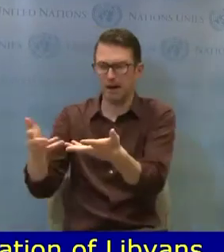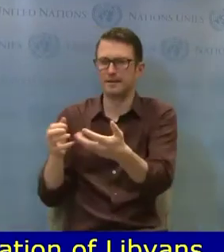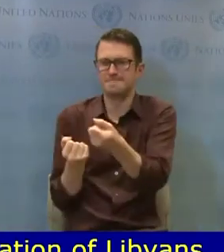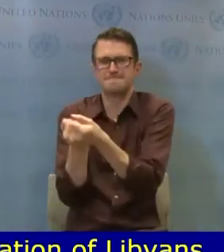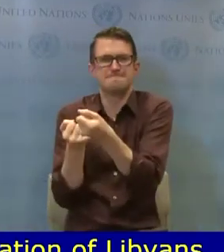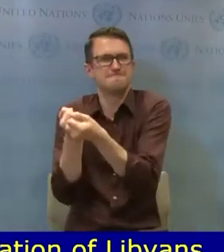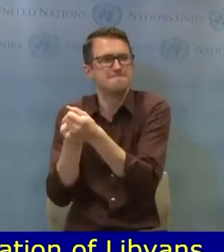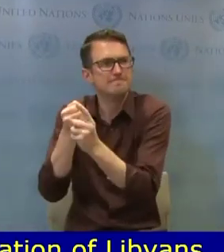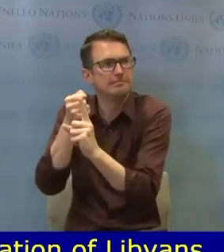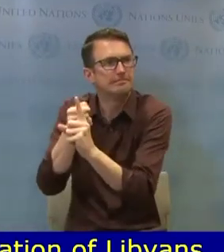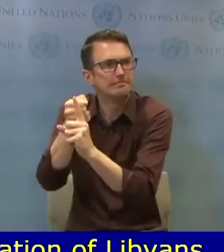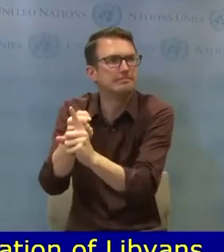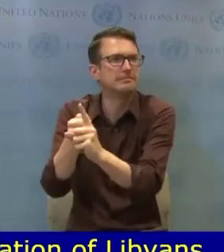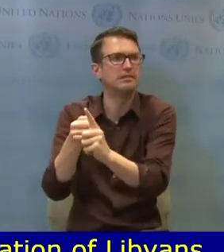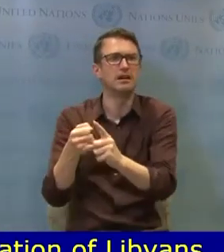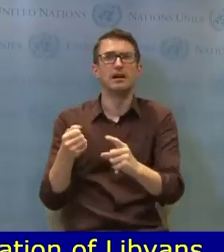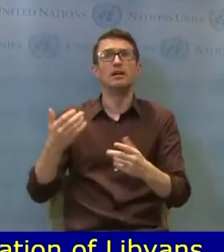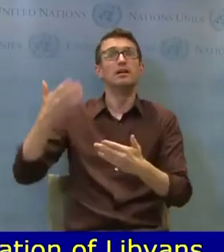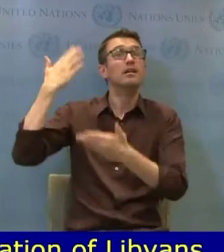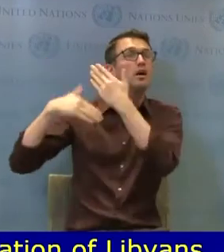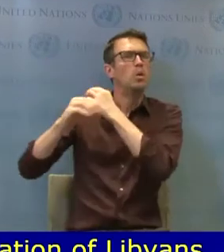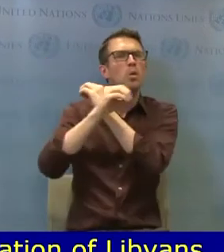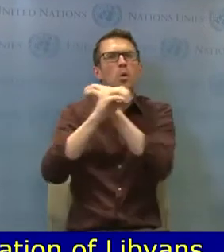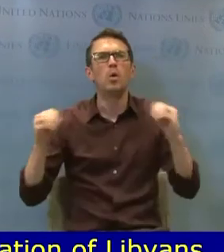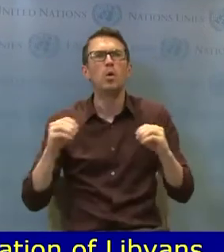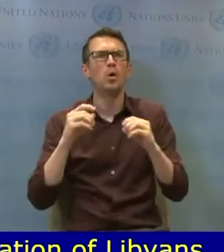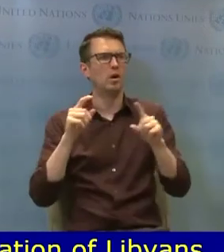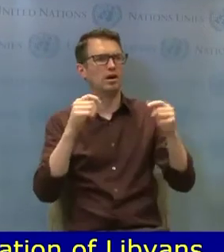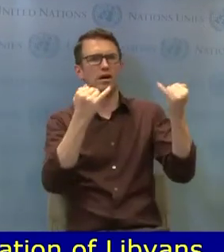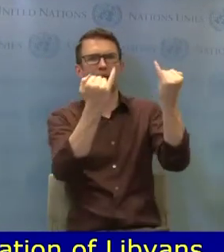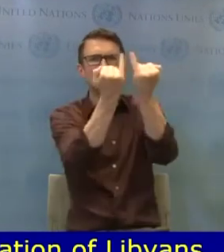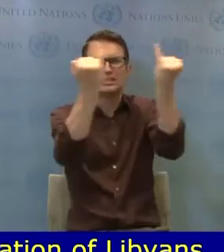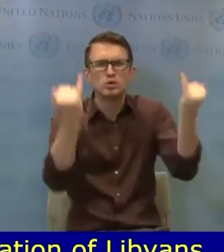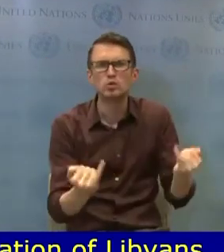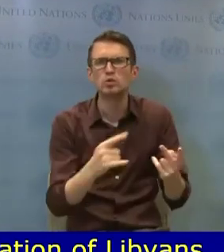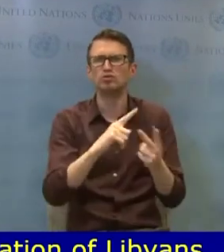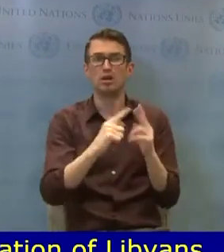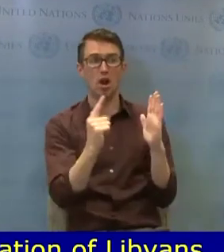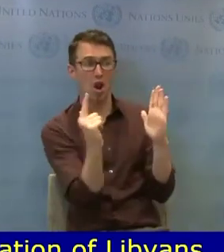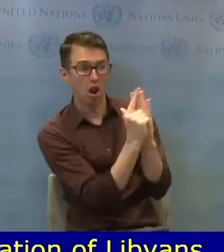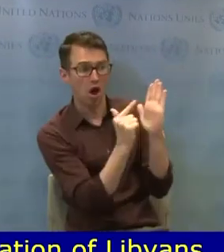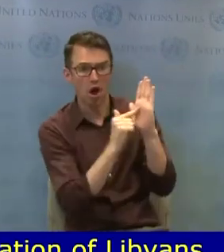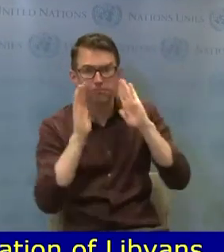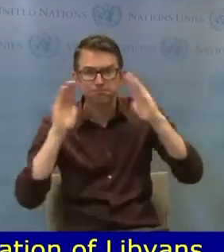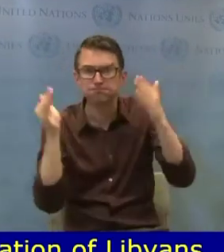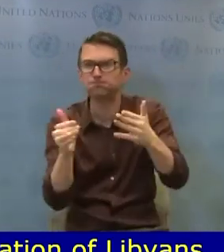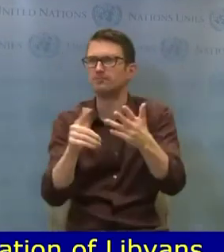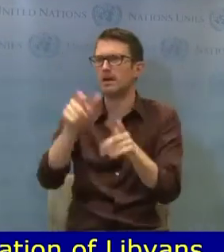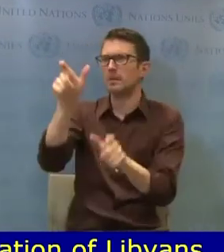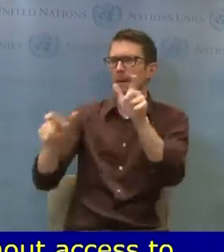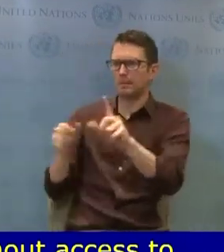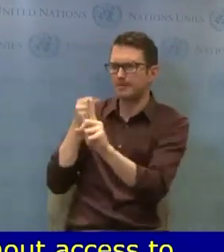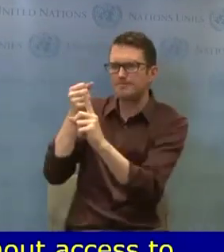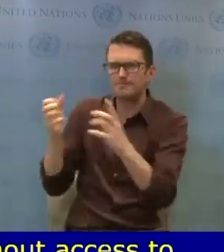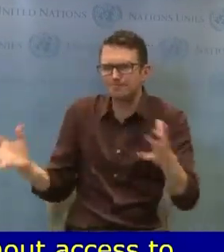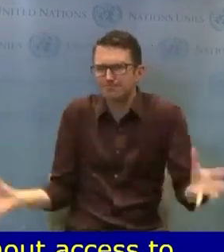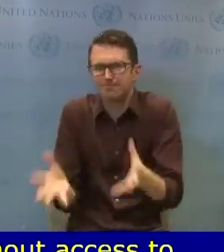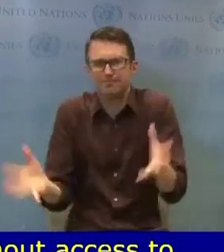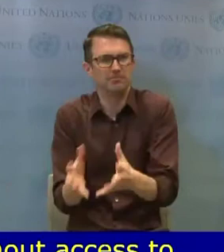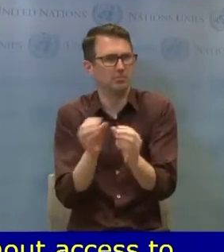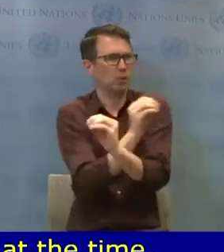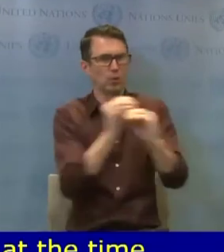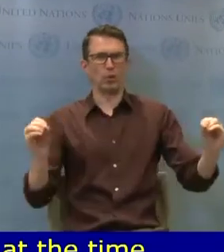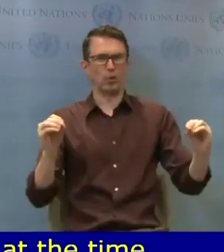rights. At the 1978 International Conference on Disability Legislation, he stressed that one of the most